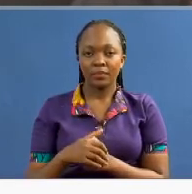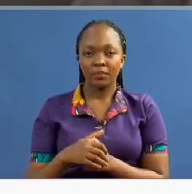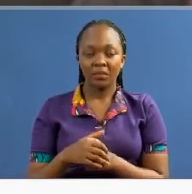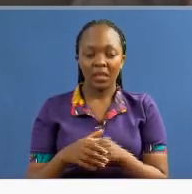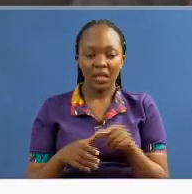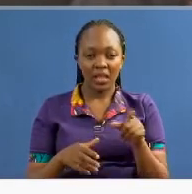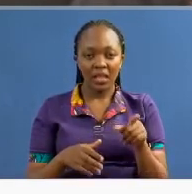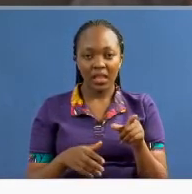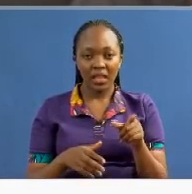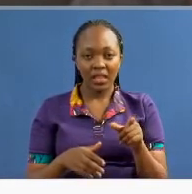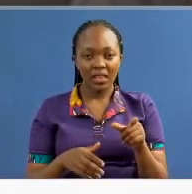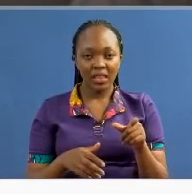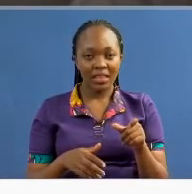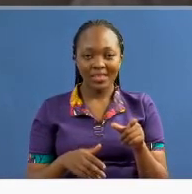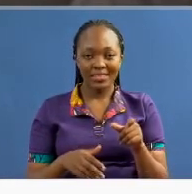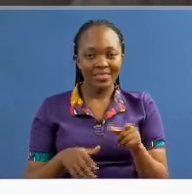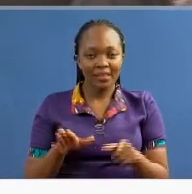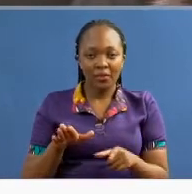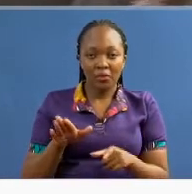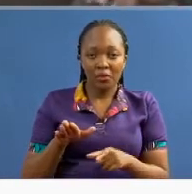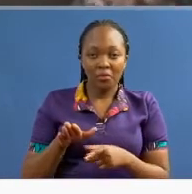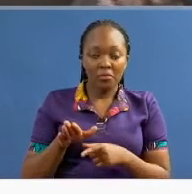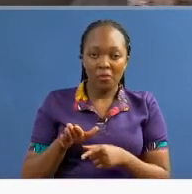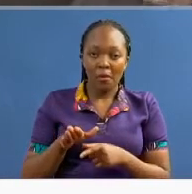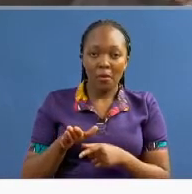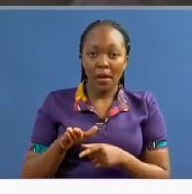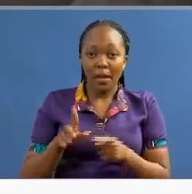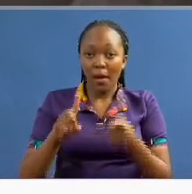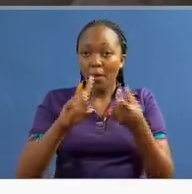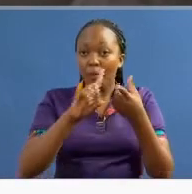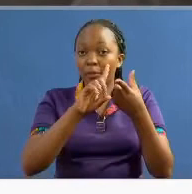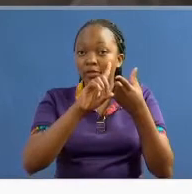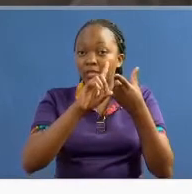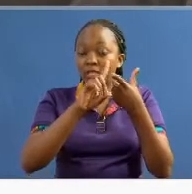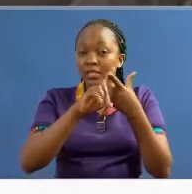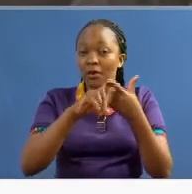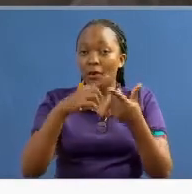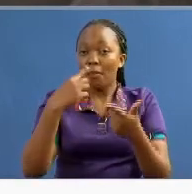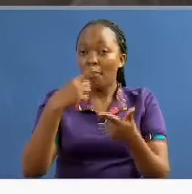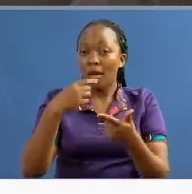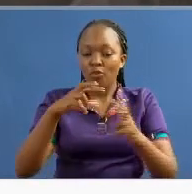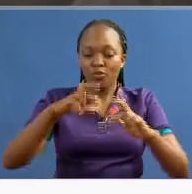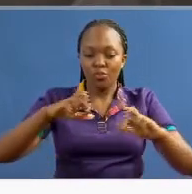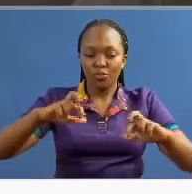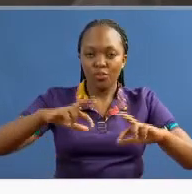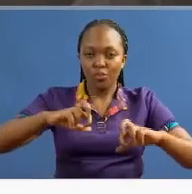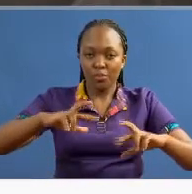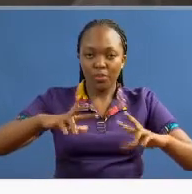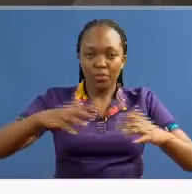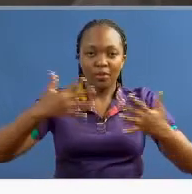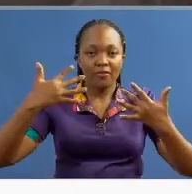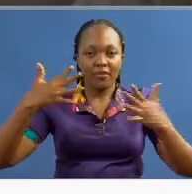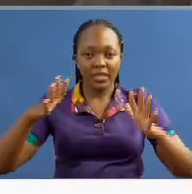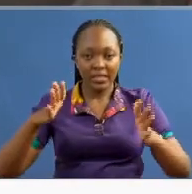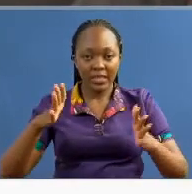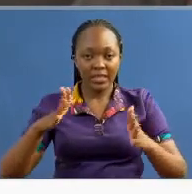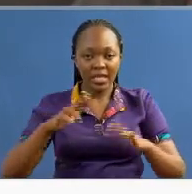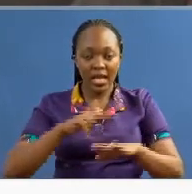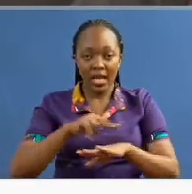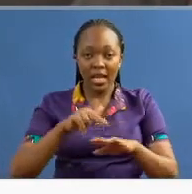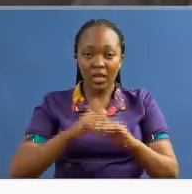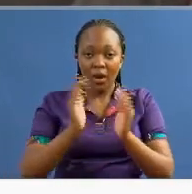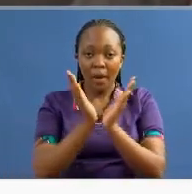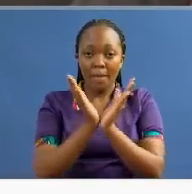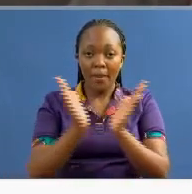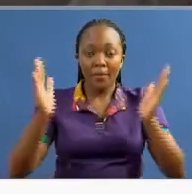She was confirmed positive by the National Influenza Center Laboratory at the National Public